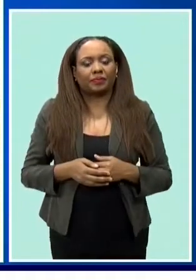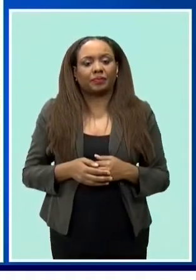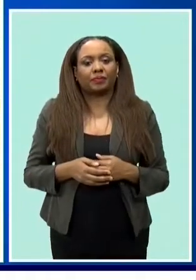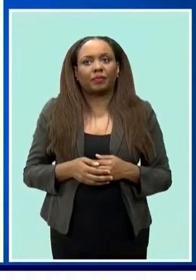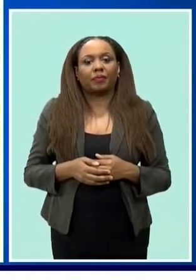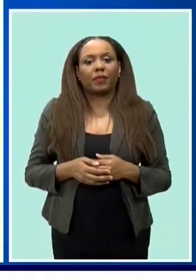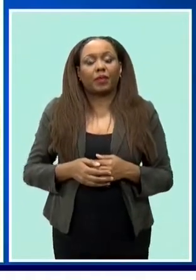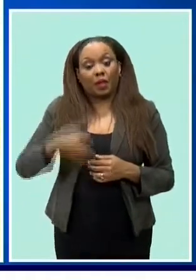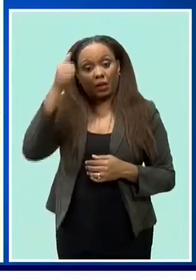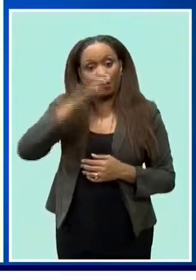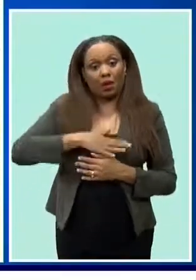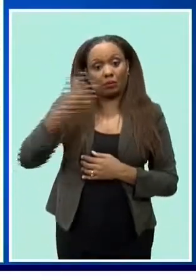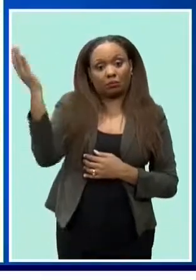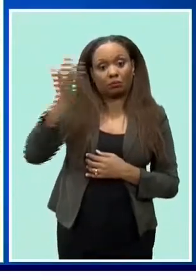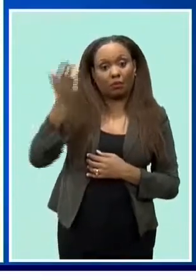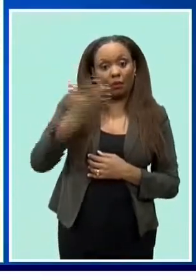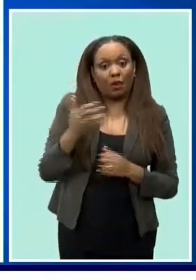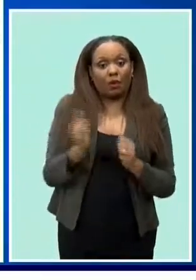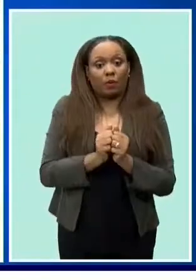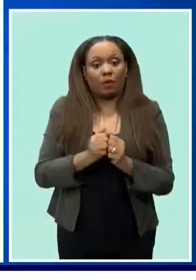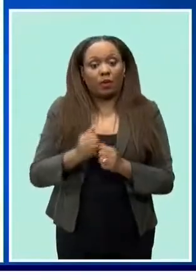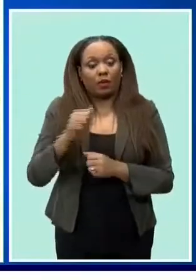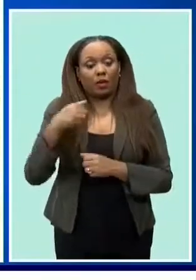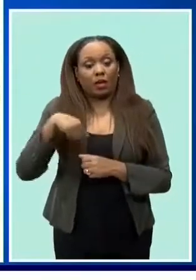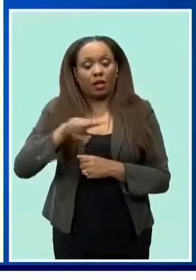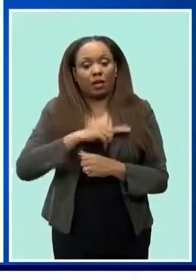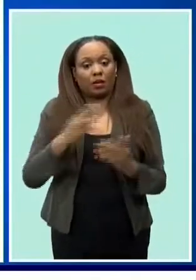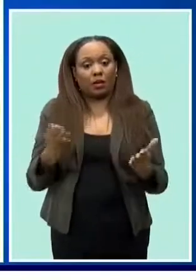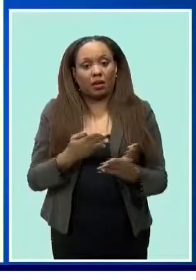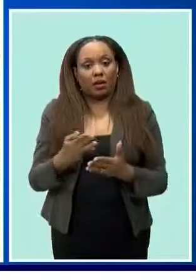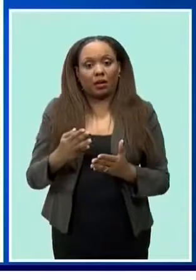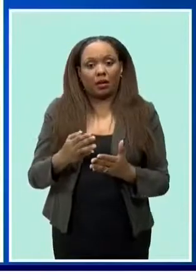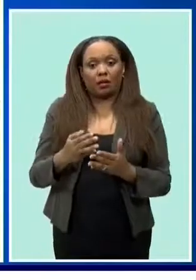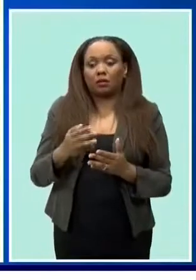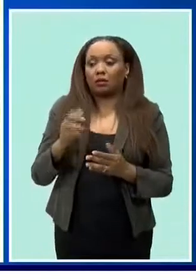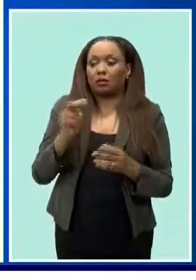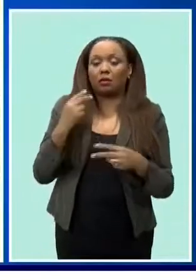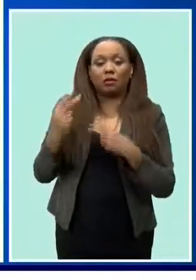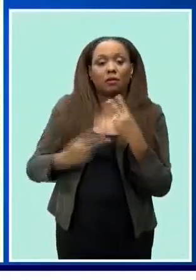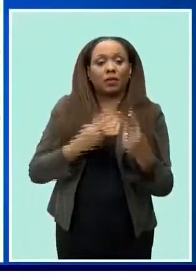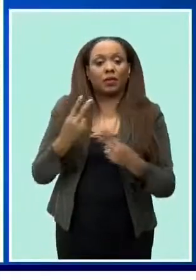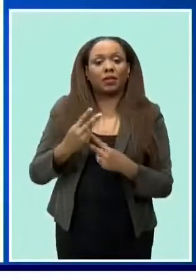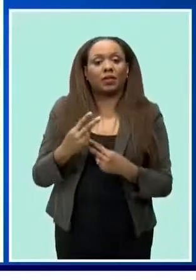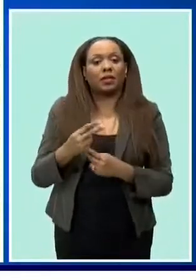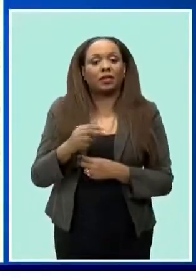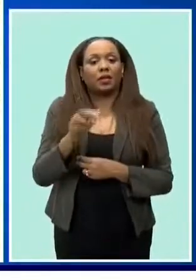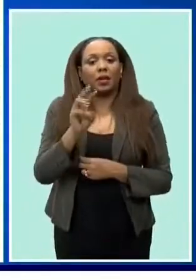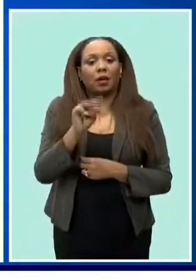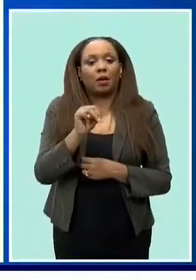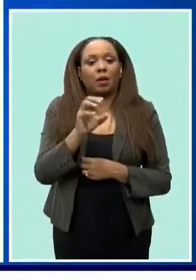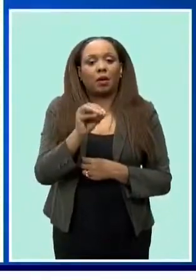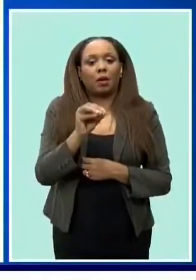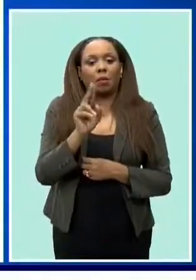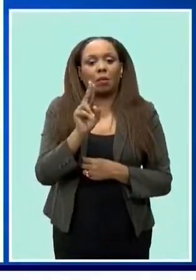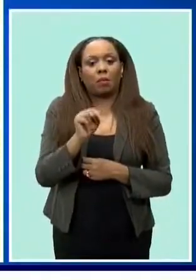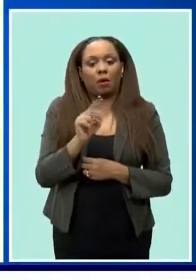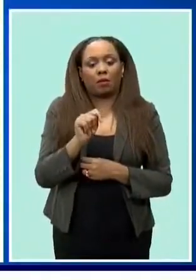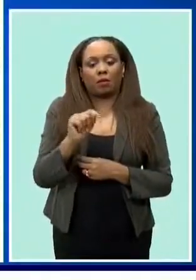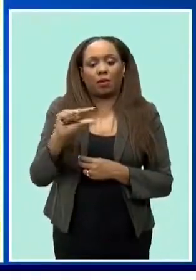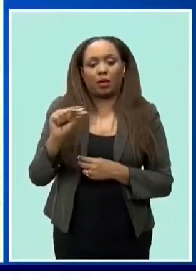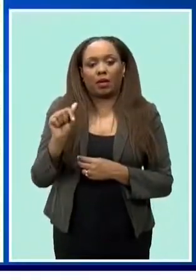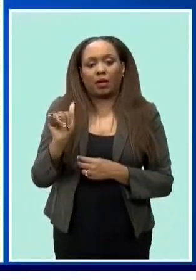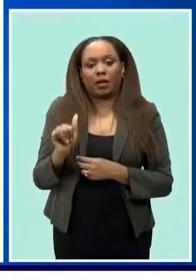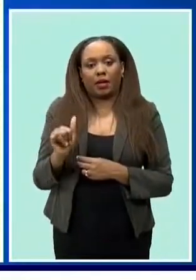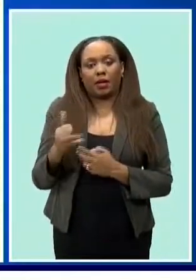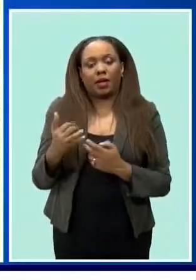Mr. Hines was speaking to CBC during a site visit of the apiary at the Mount Gay Distillery in St. Lucie. He says that more people are getting involved in